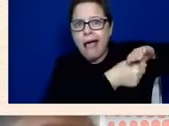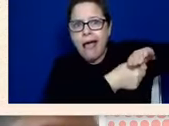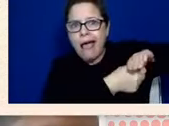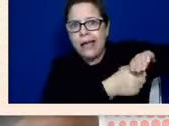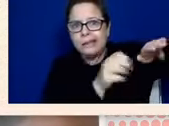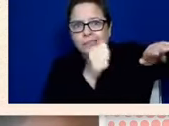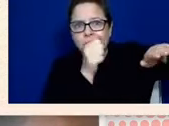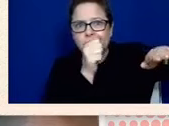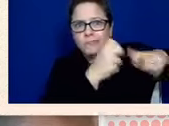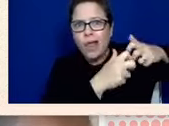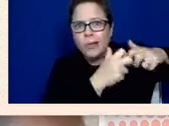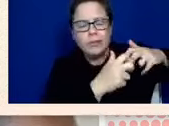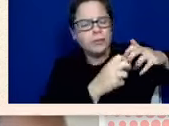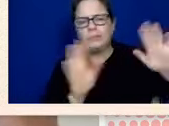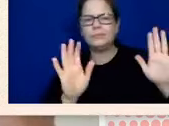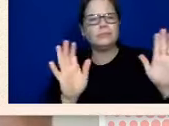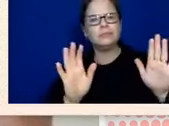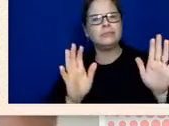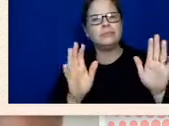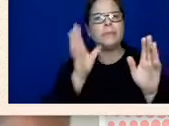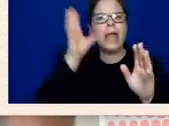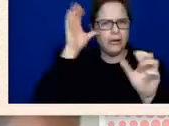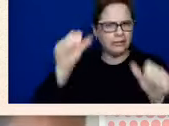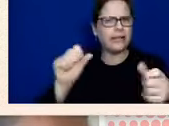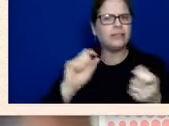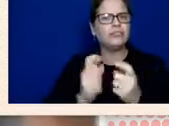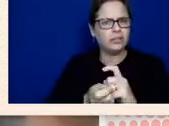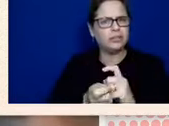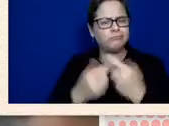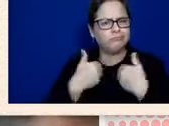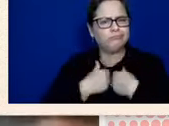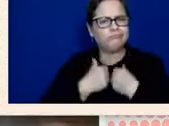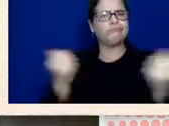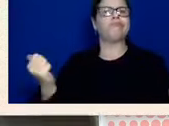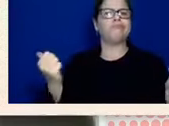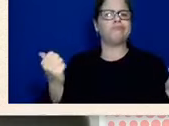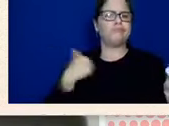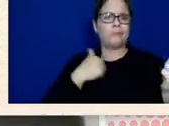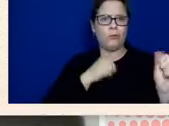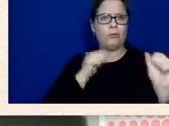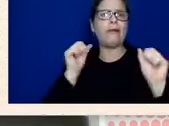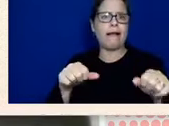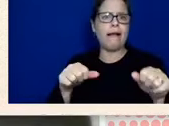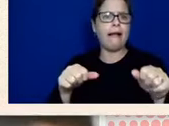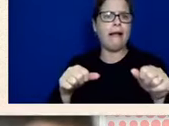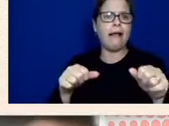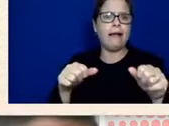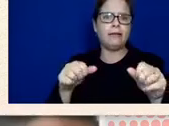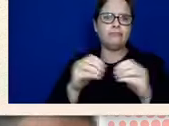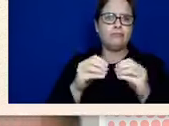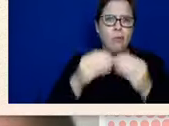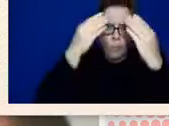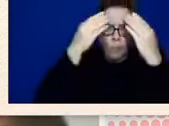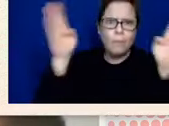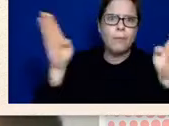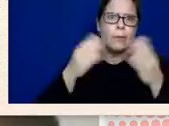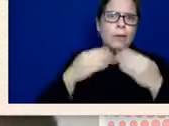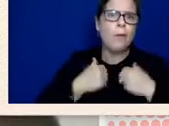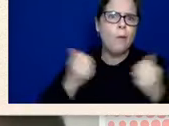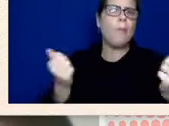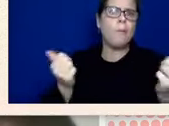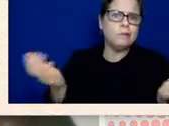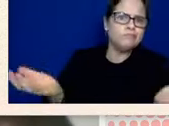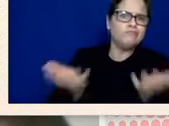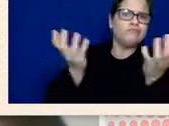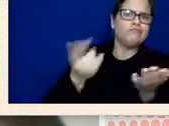the fact of like nowadays we're open, the society has opened up and we're talking about things that